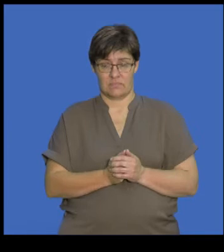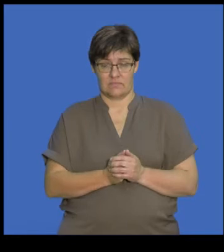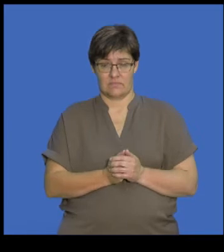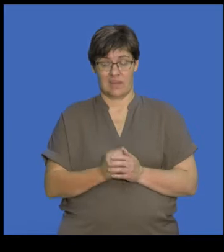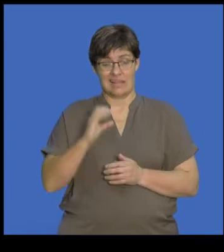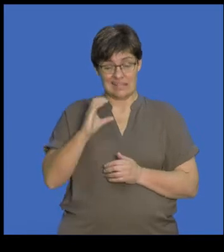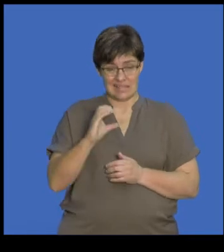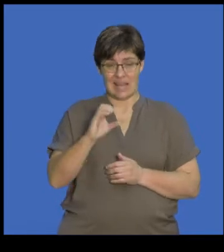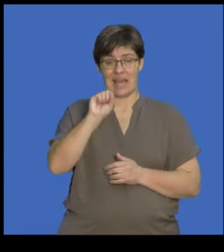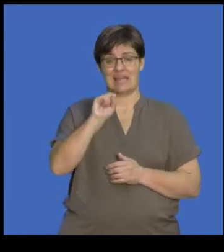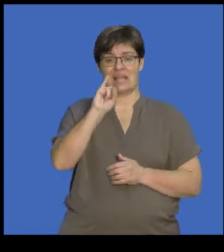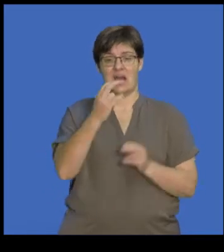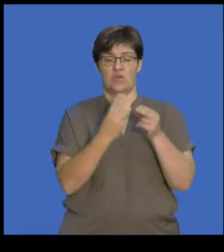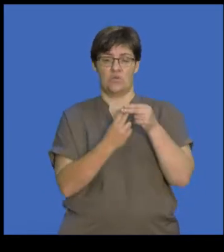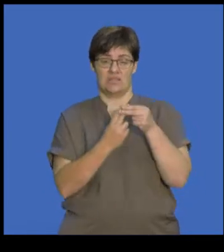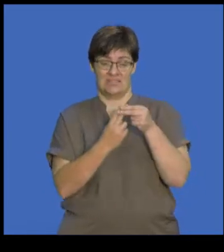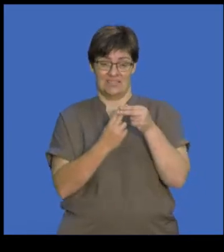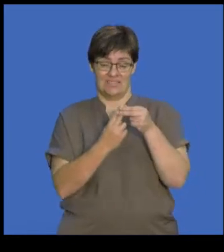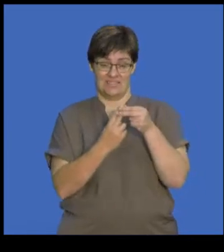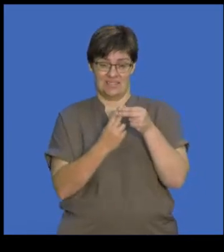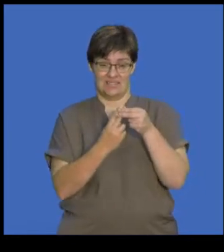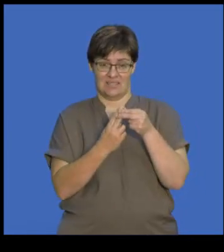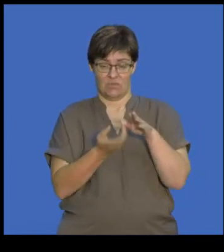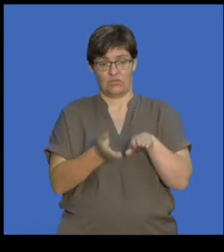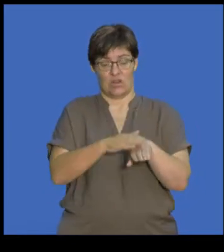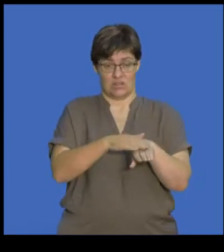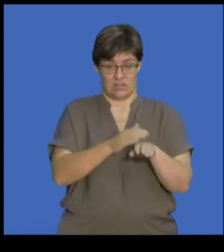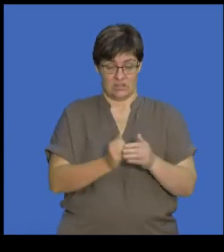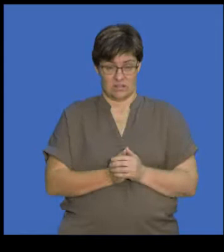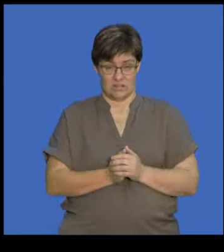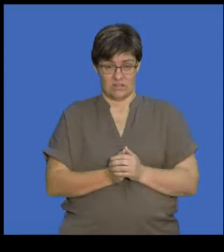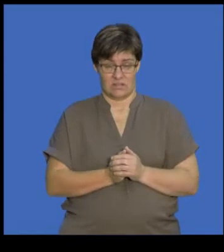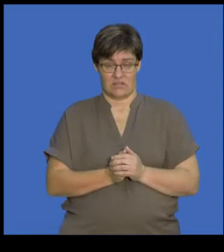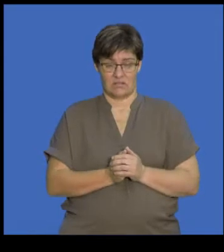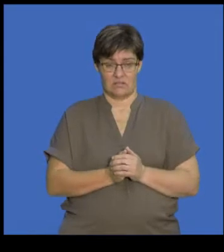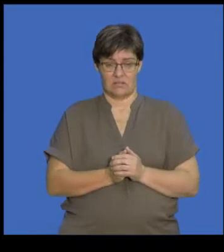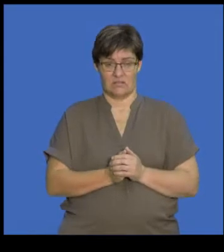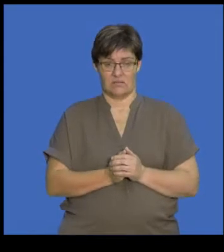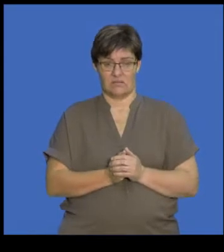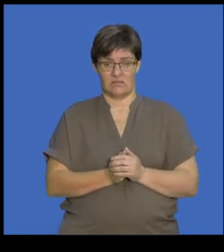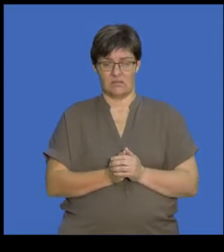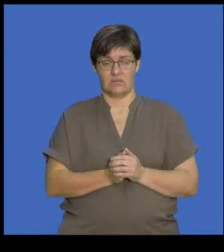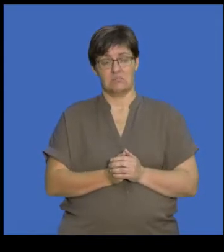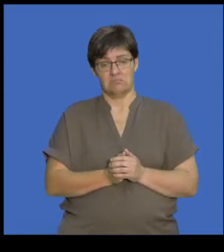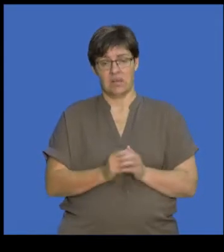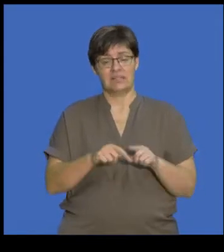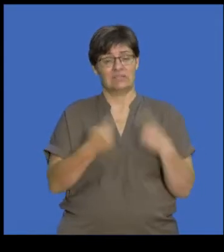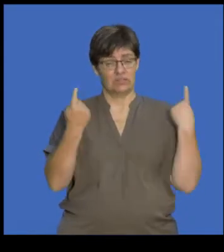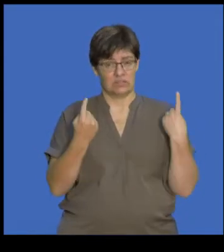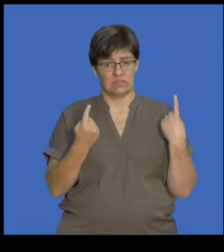the coulomb is the SI unit of charge, okay? Right. So there's a difference again